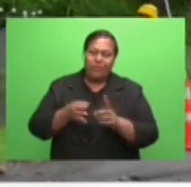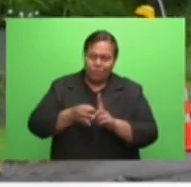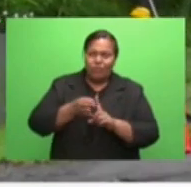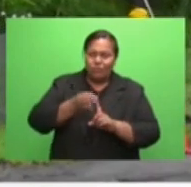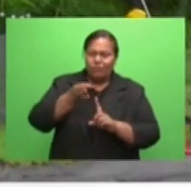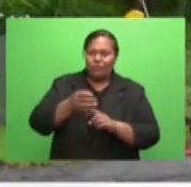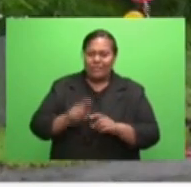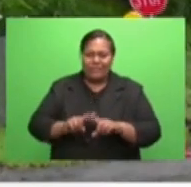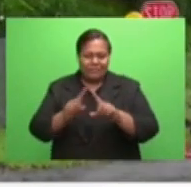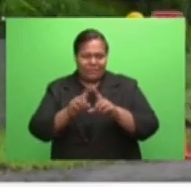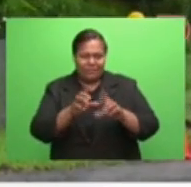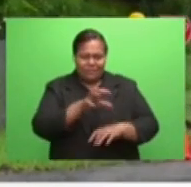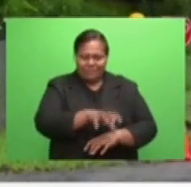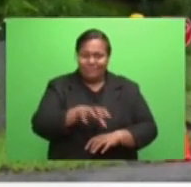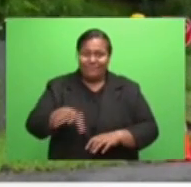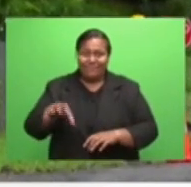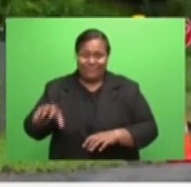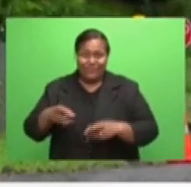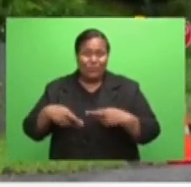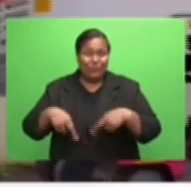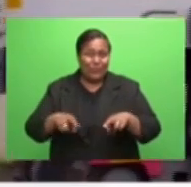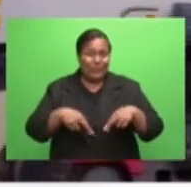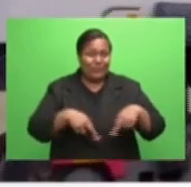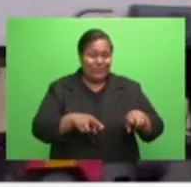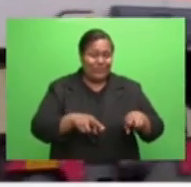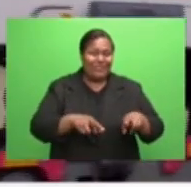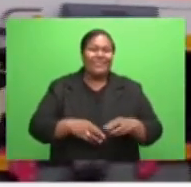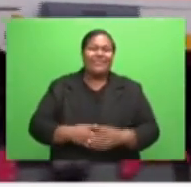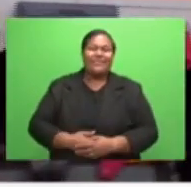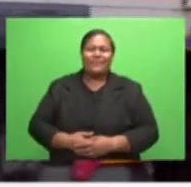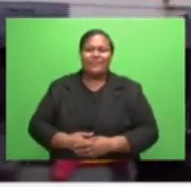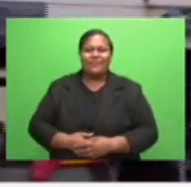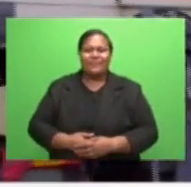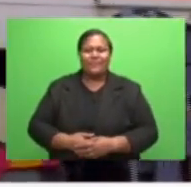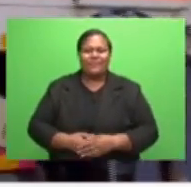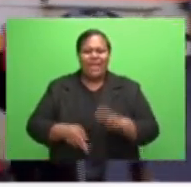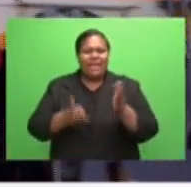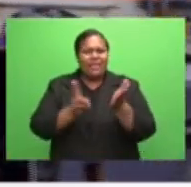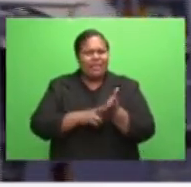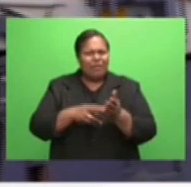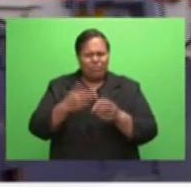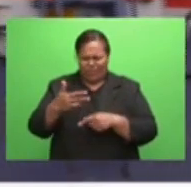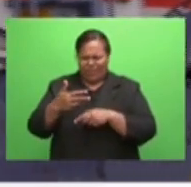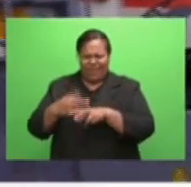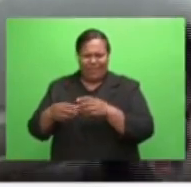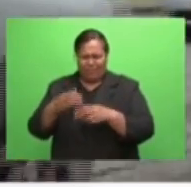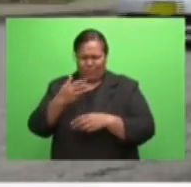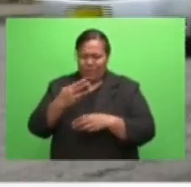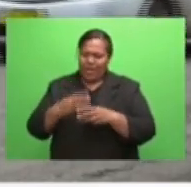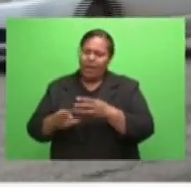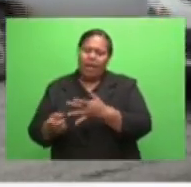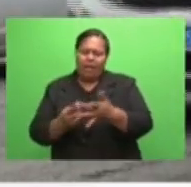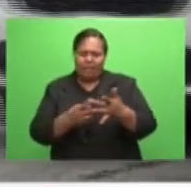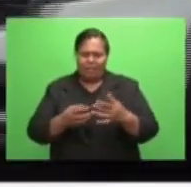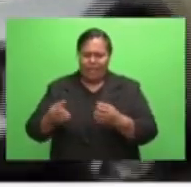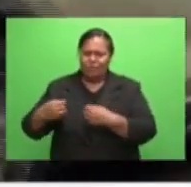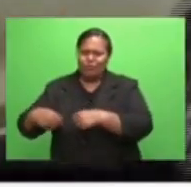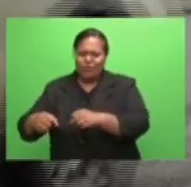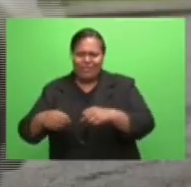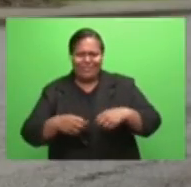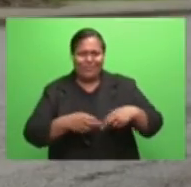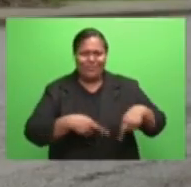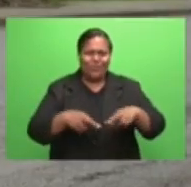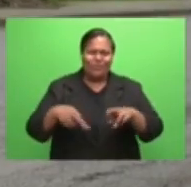of Princess Road, Ratu Sukuna Road, Fletcher Roads, Nambour Commercial Area, Kasanji Street and the Nambour